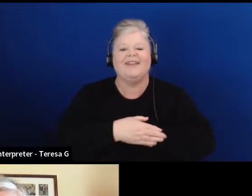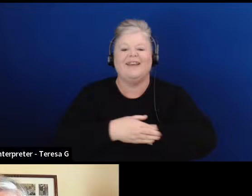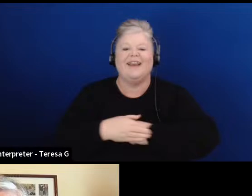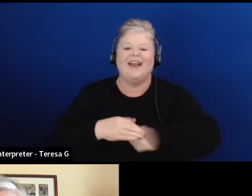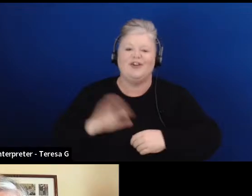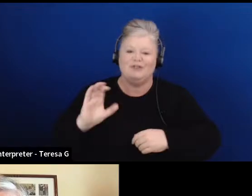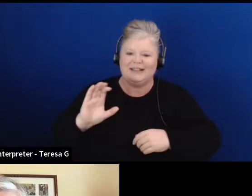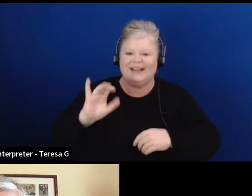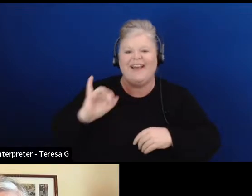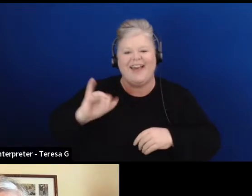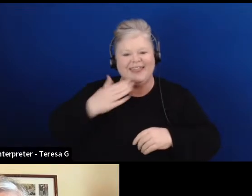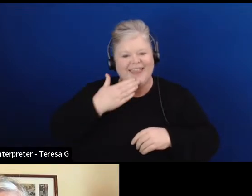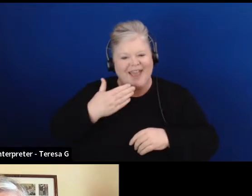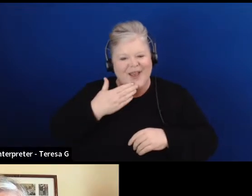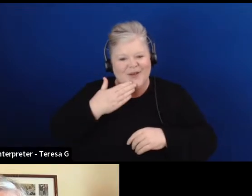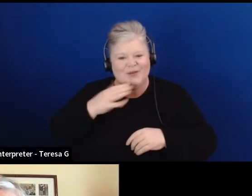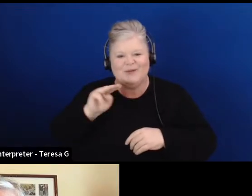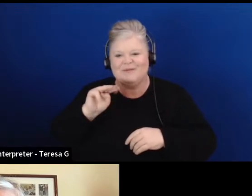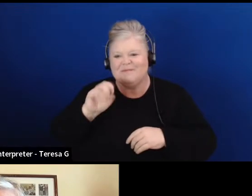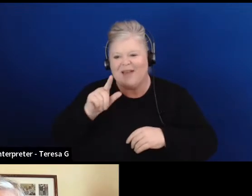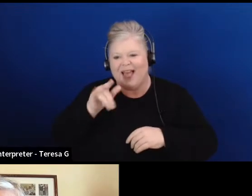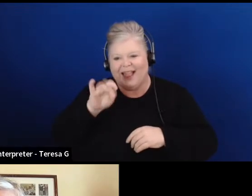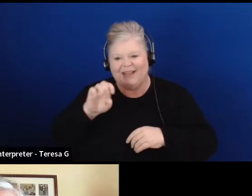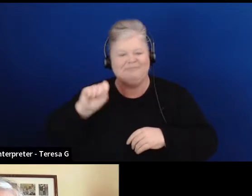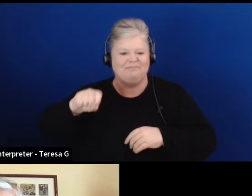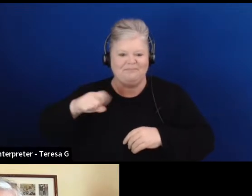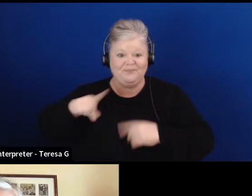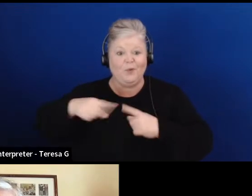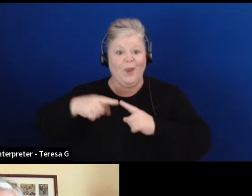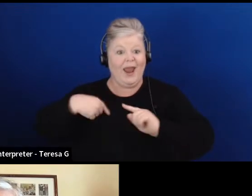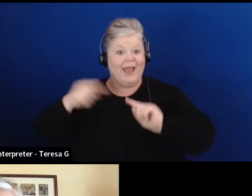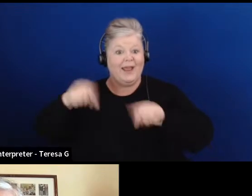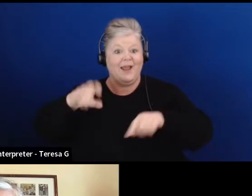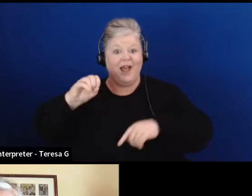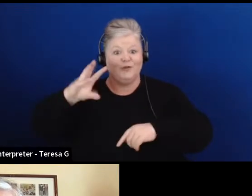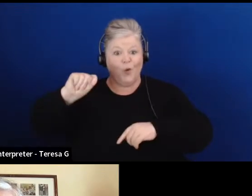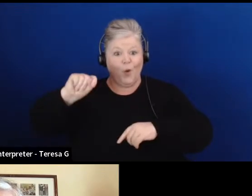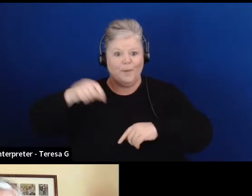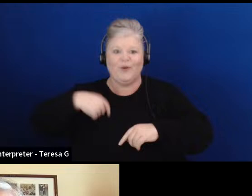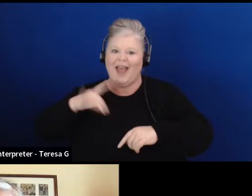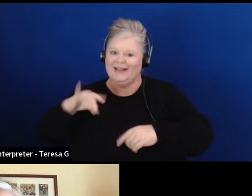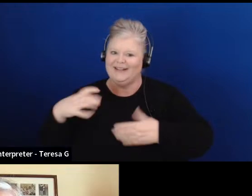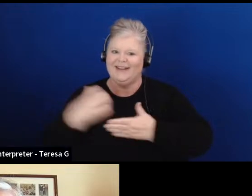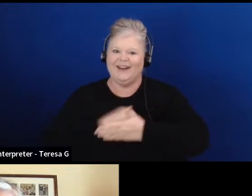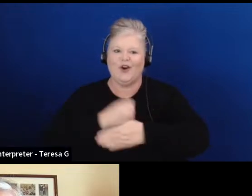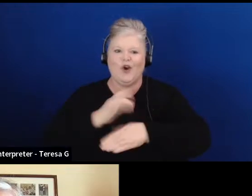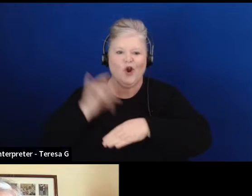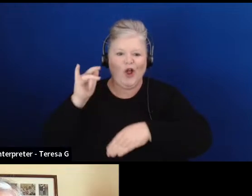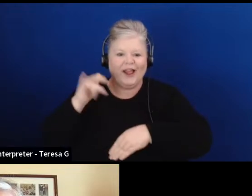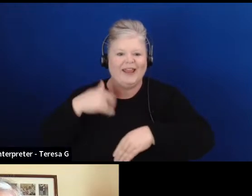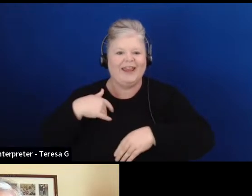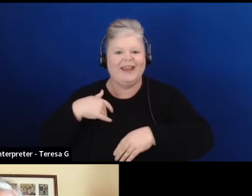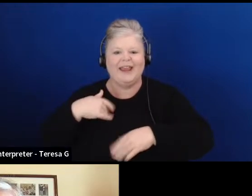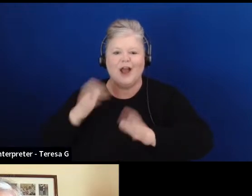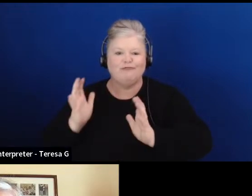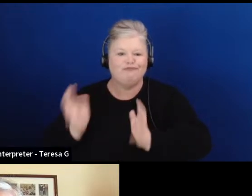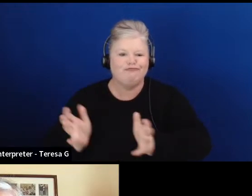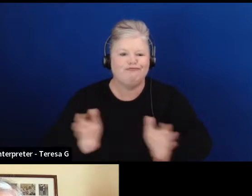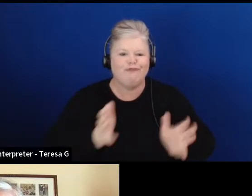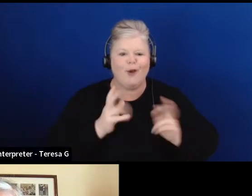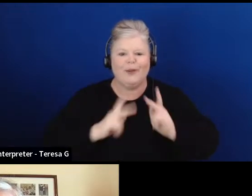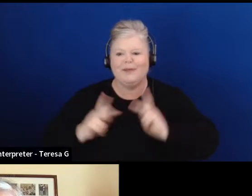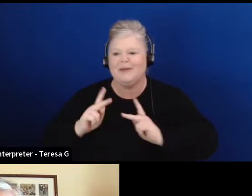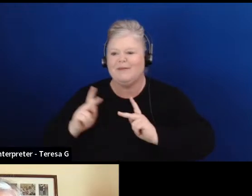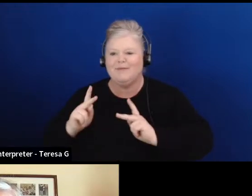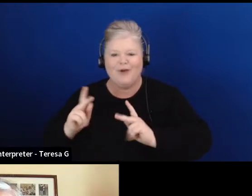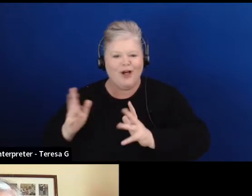when I attended in October, I came early enough and was able to talk with everybody and chat with everybody. And I was